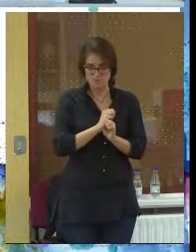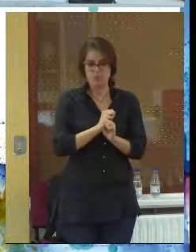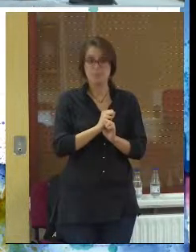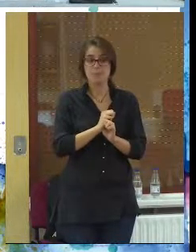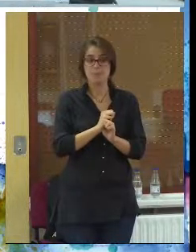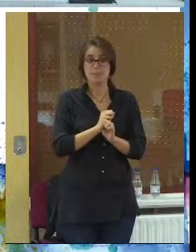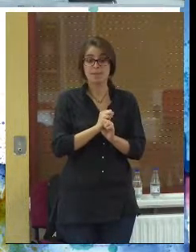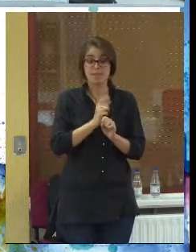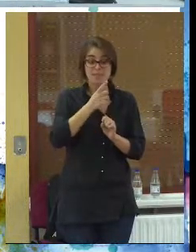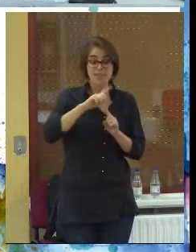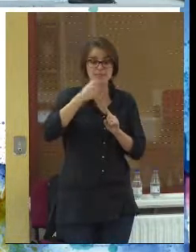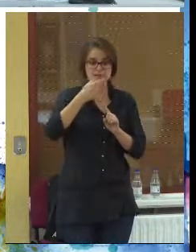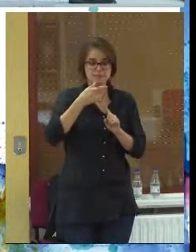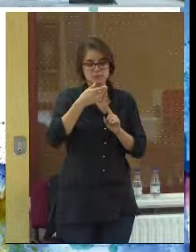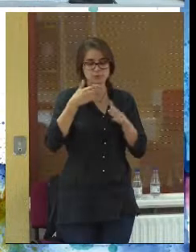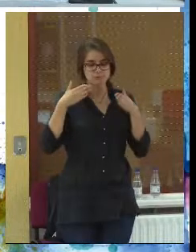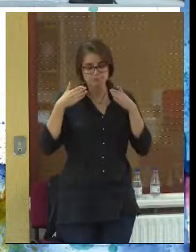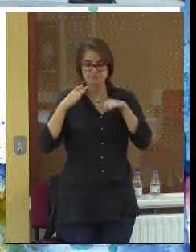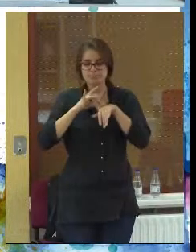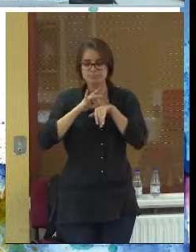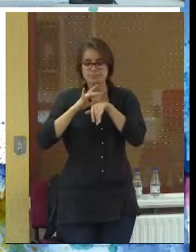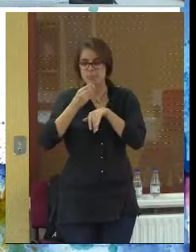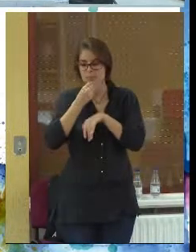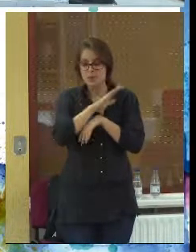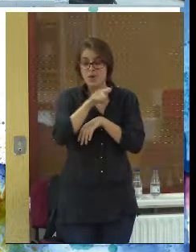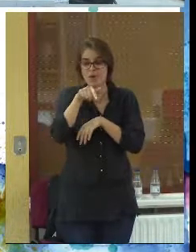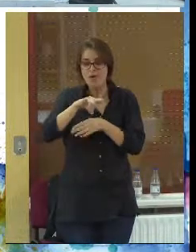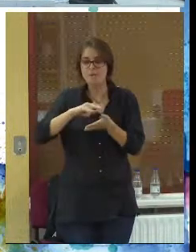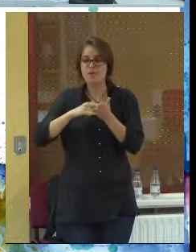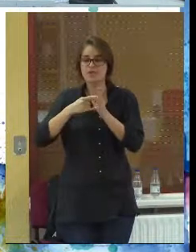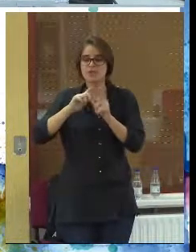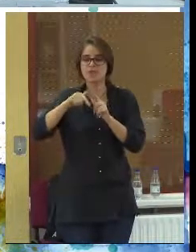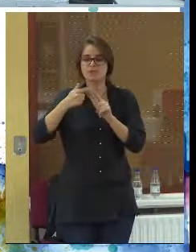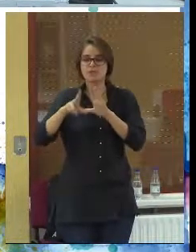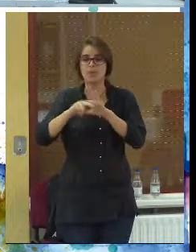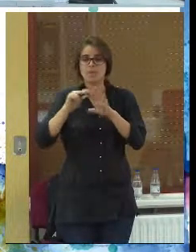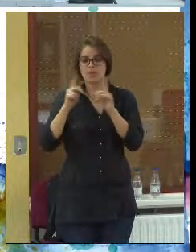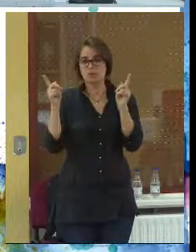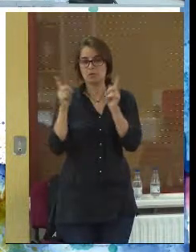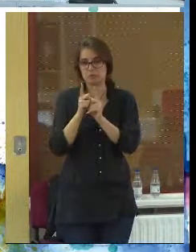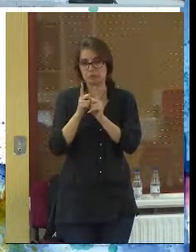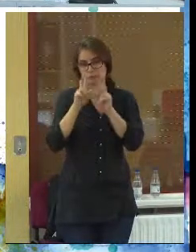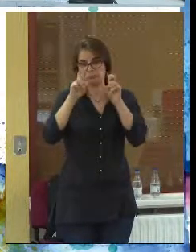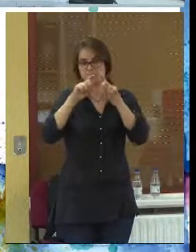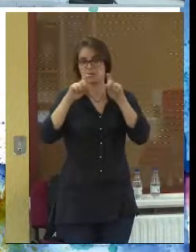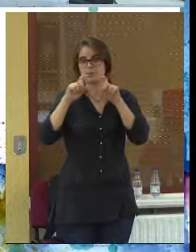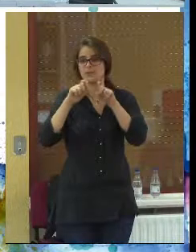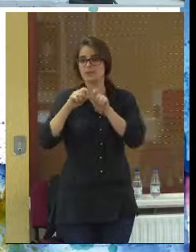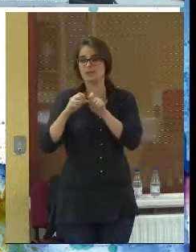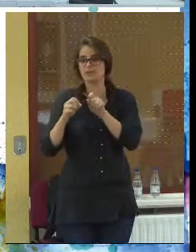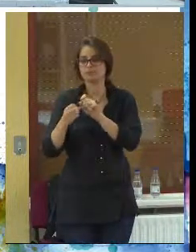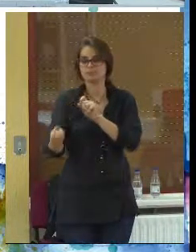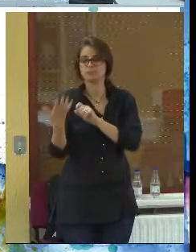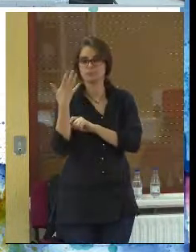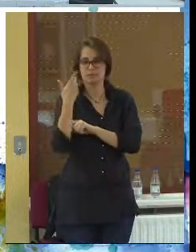for employment. And I'm going to show a little video so you can